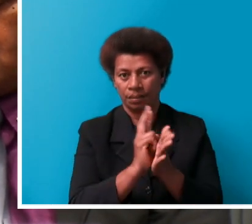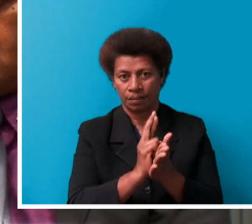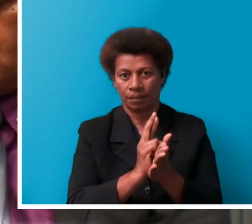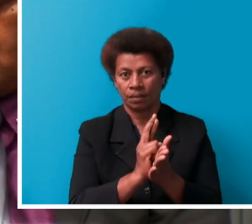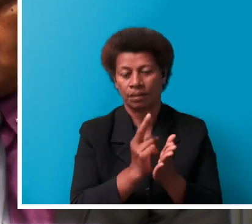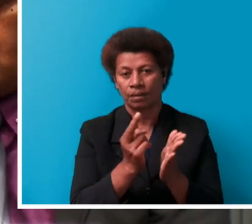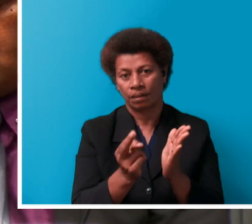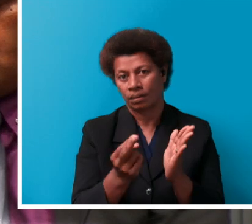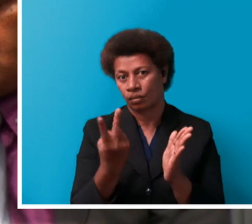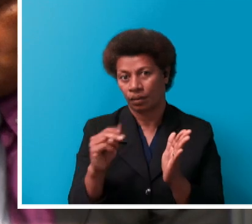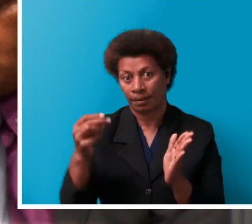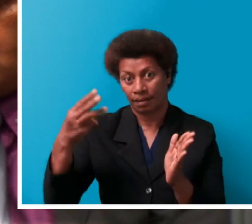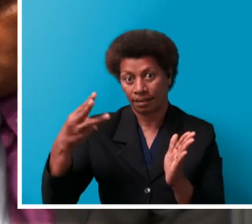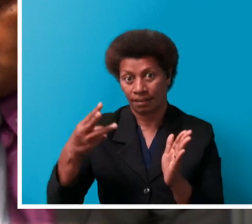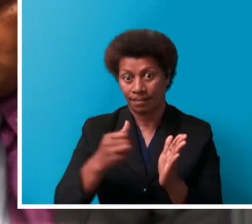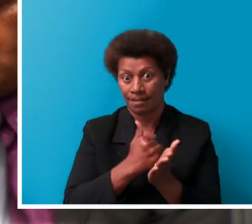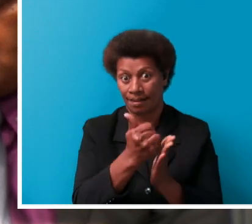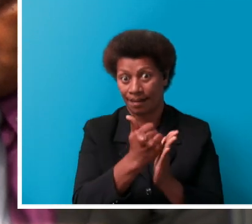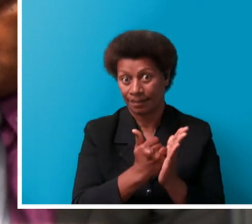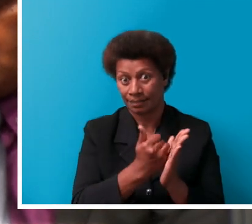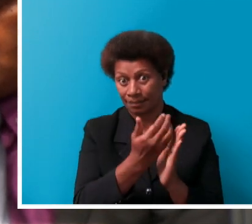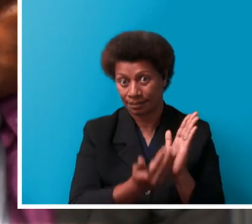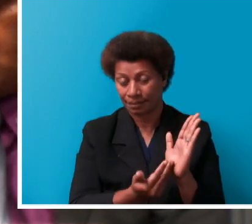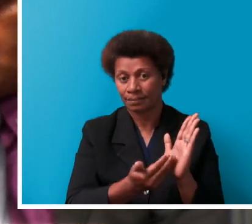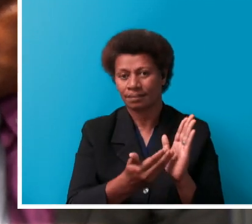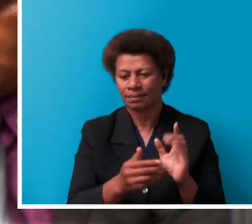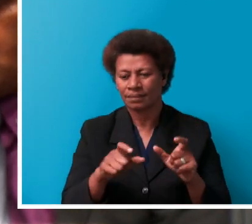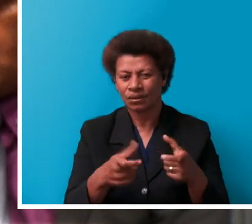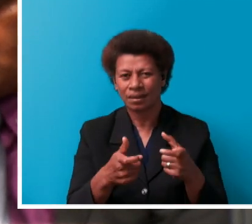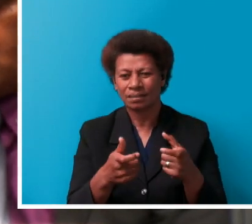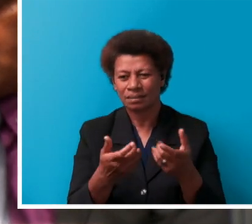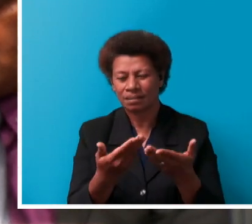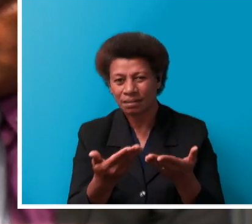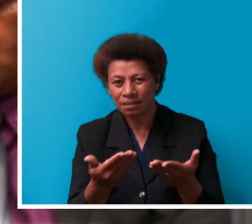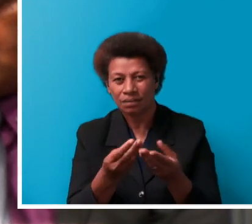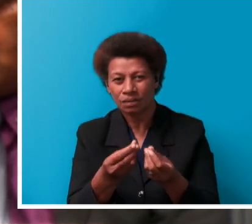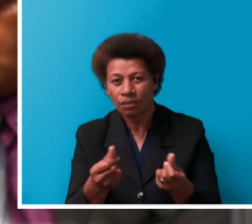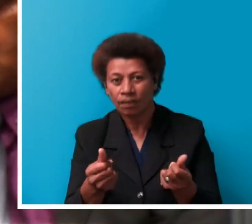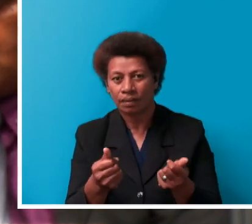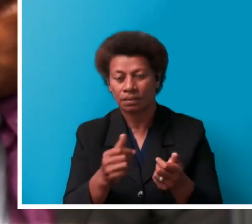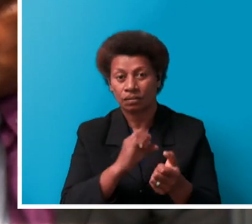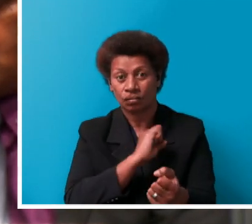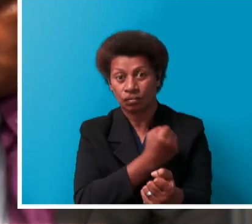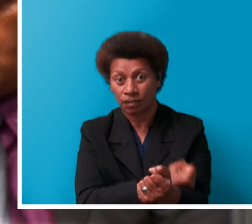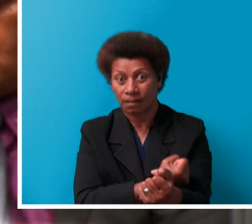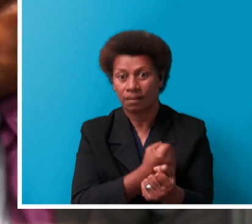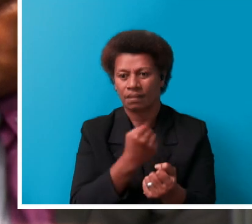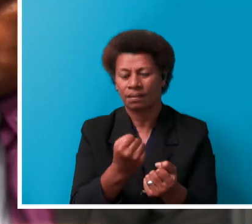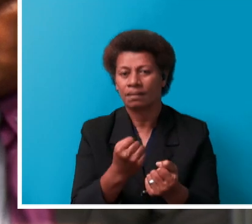2013 to address emerging safety challenges and strengthen enforcement